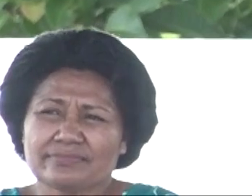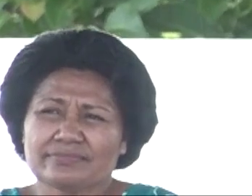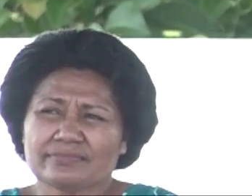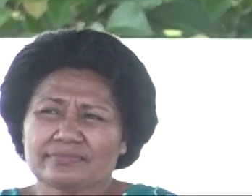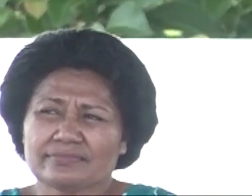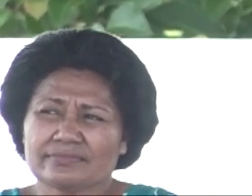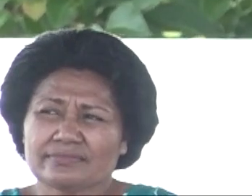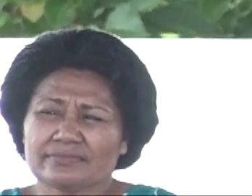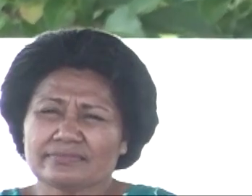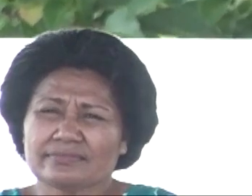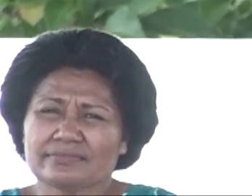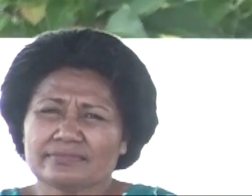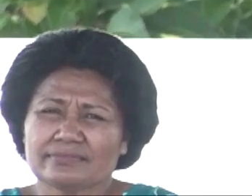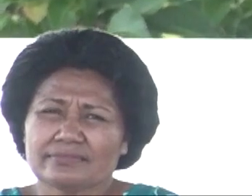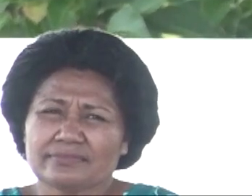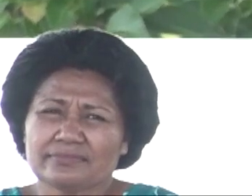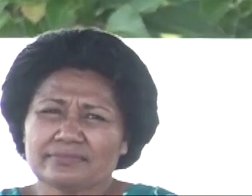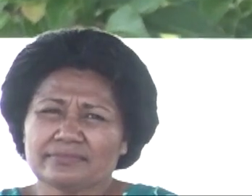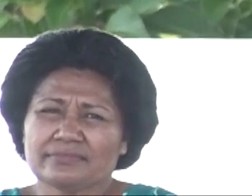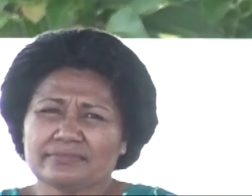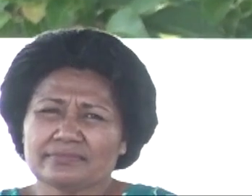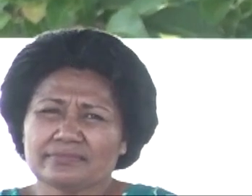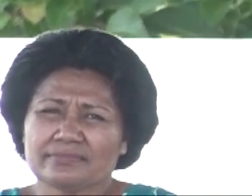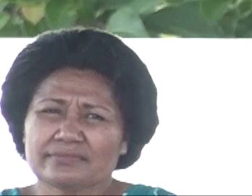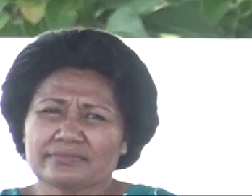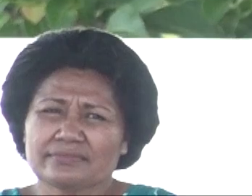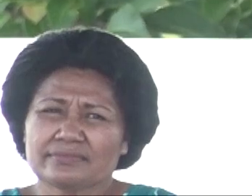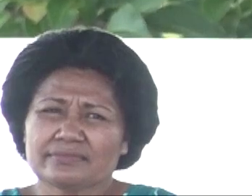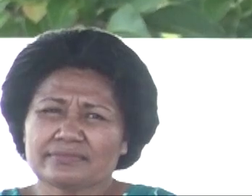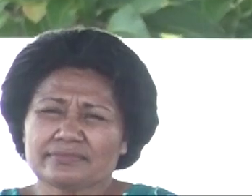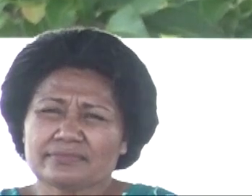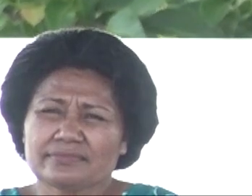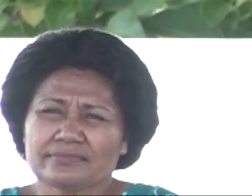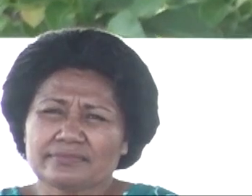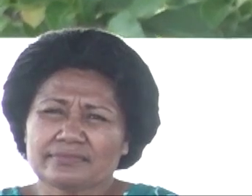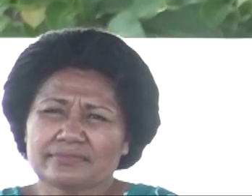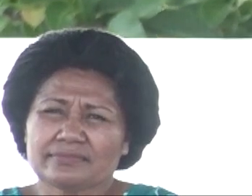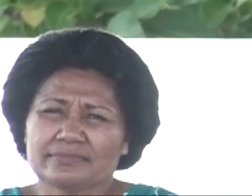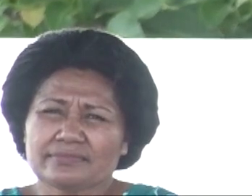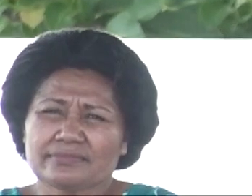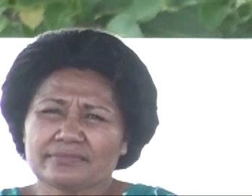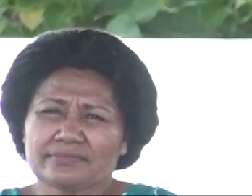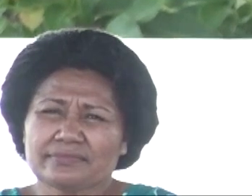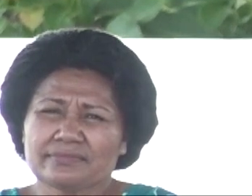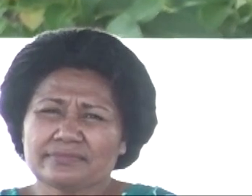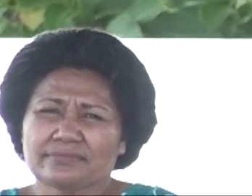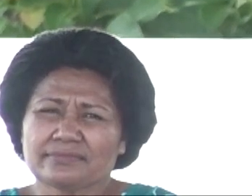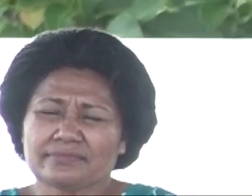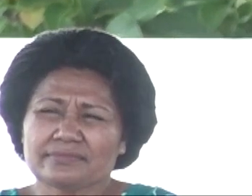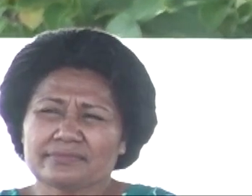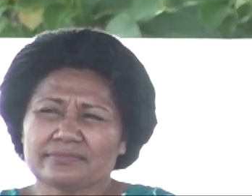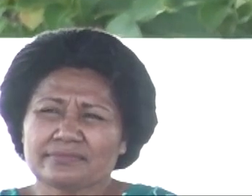your surroundings, appreciate nature, share your thoughts and experience with newfound friends.